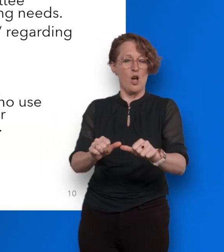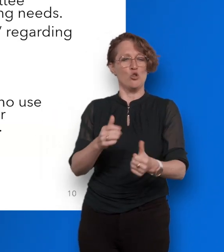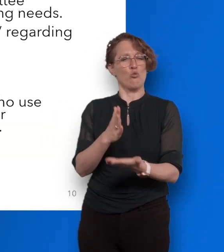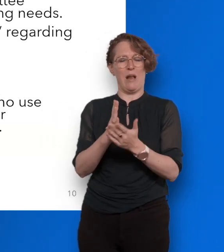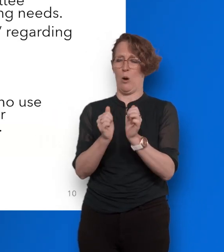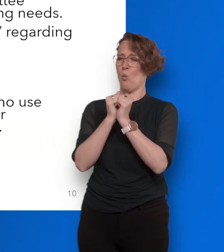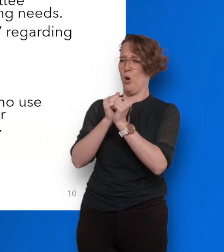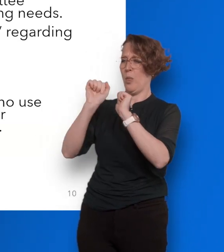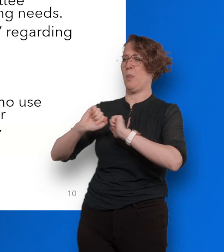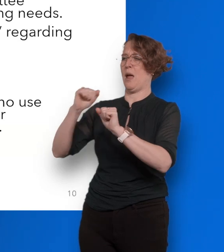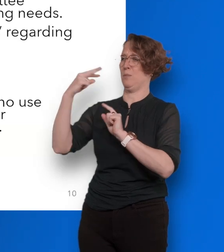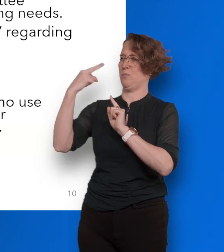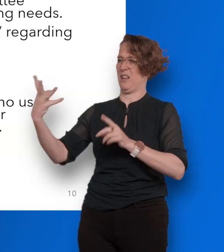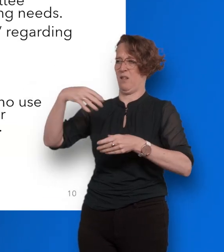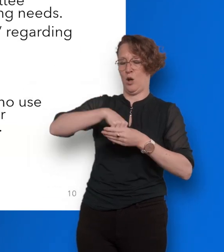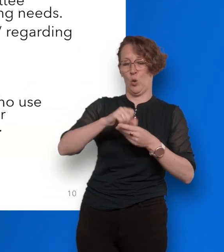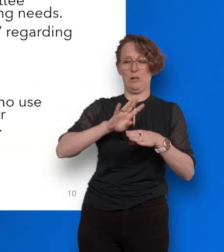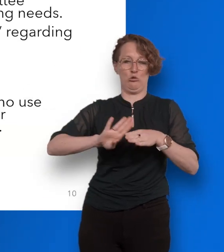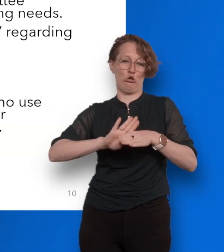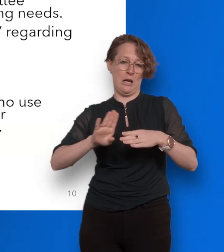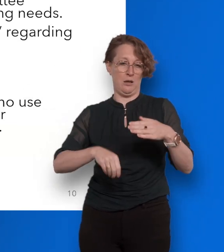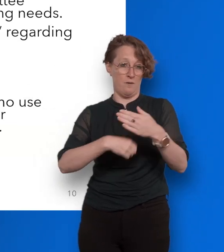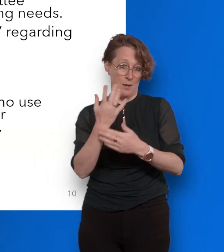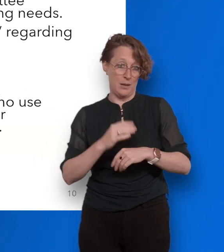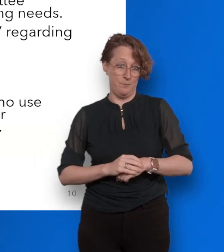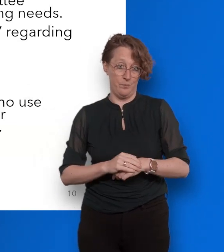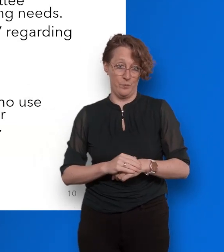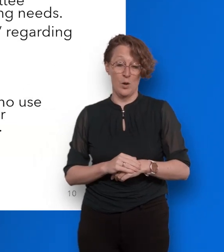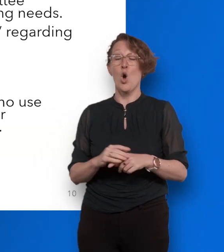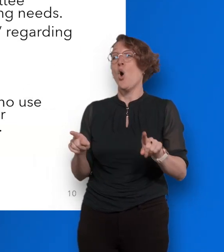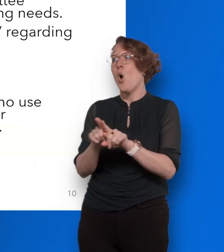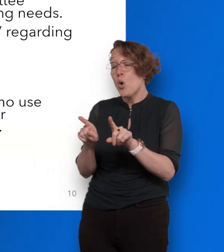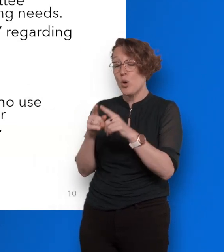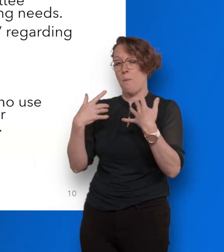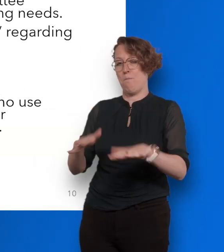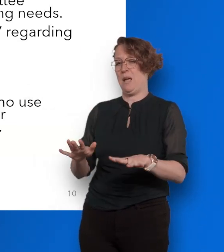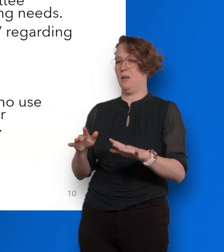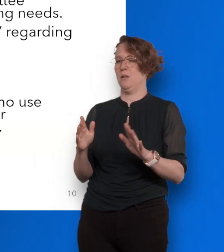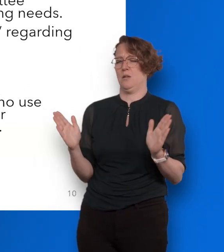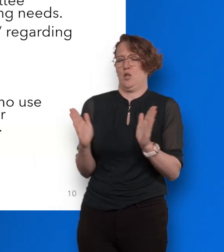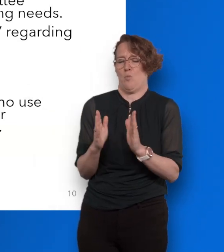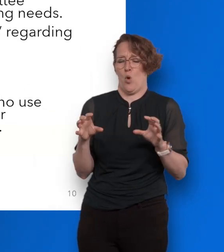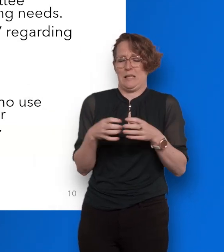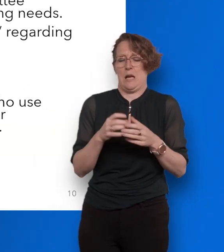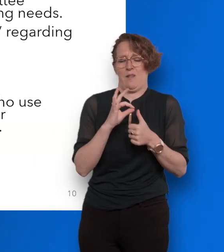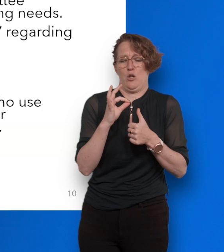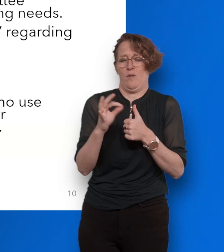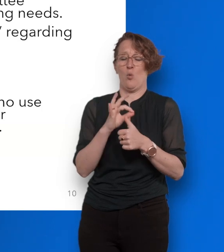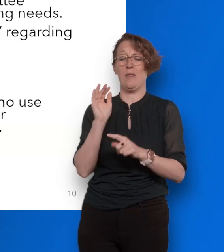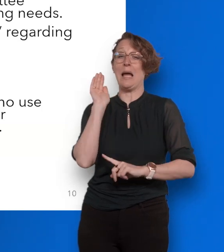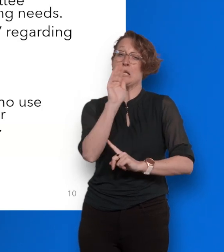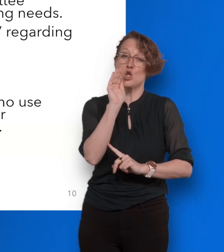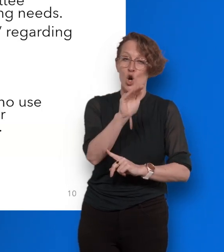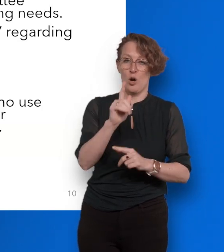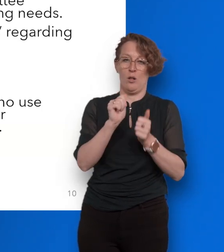So again, it's worth getting their perspectives. And to kind of add to this, we did a small set of interviews with other funders